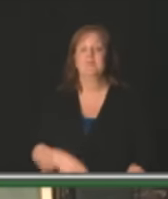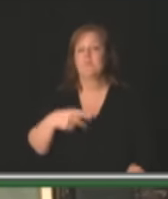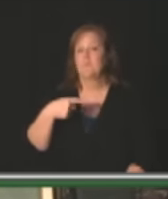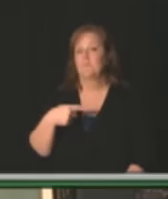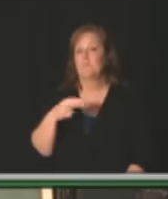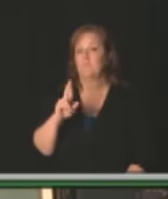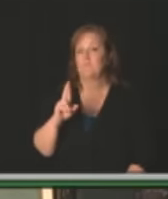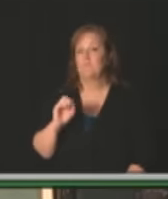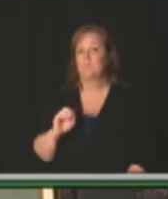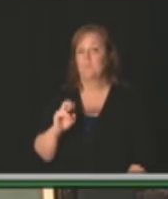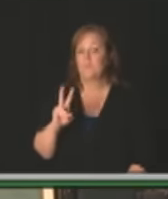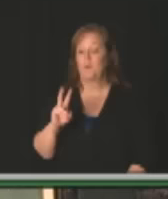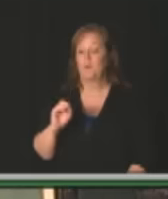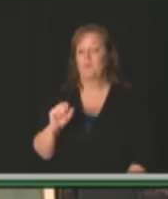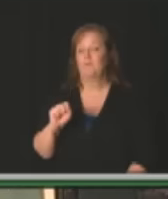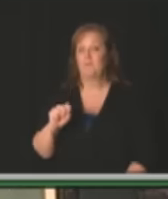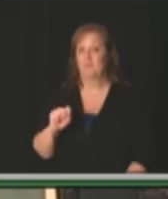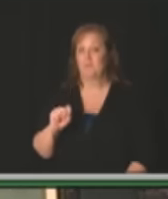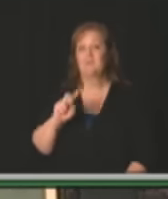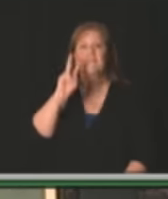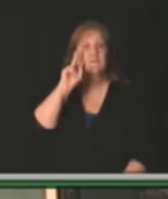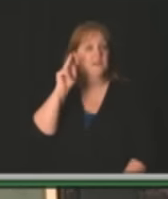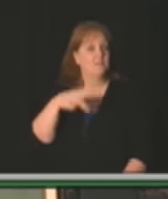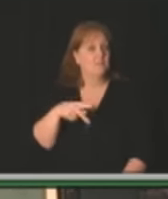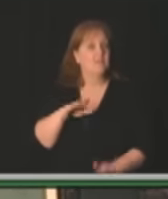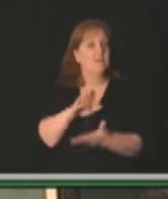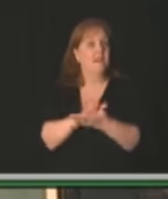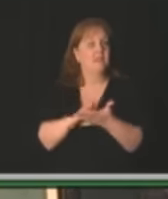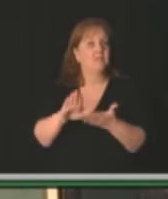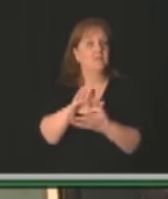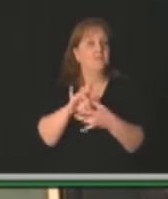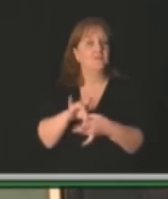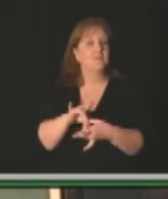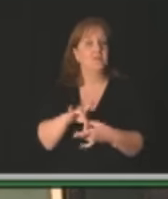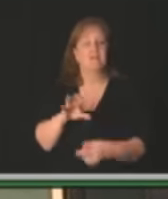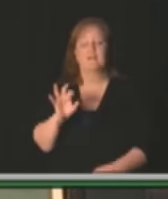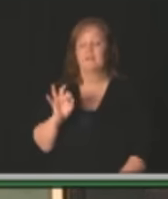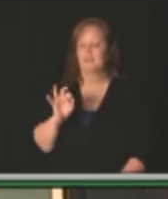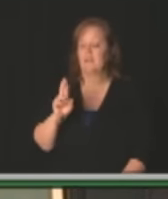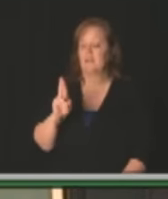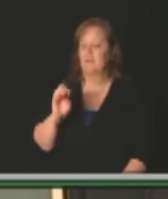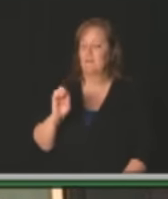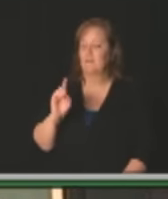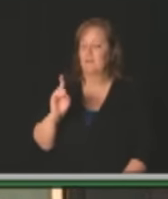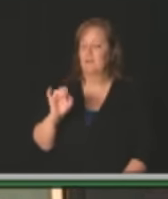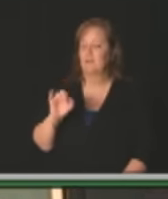Provost and Vice President for Academic Affairs, Frederica Freka Harmson.